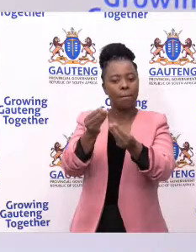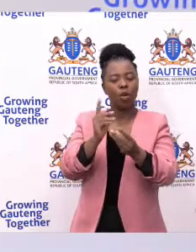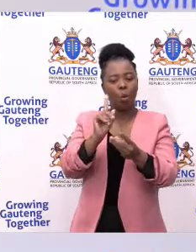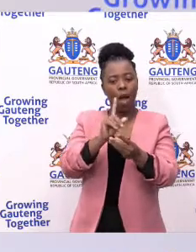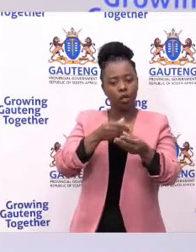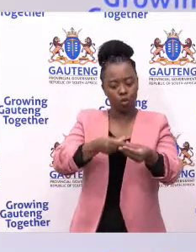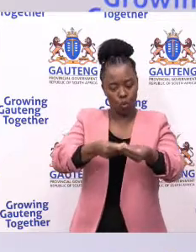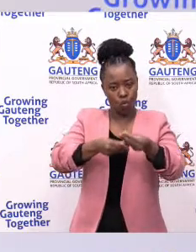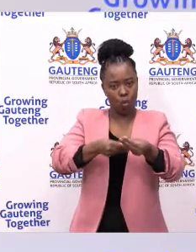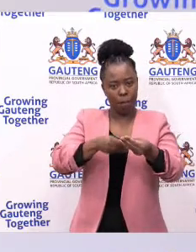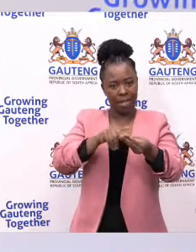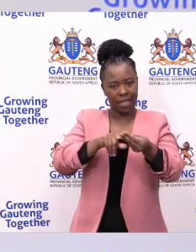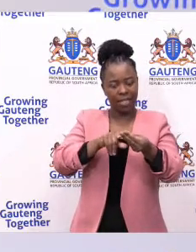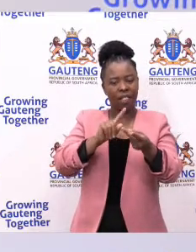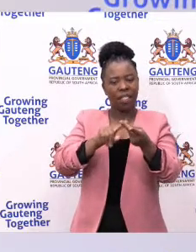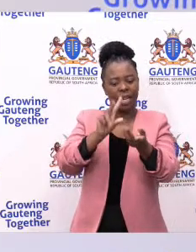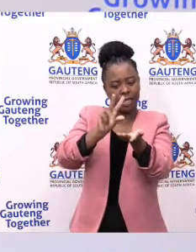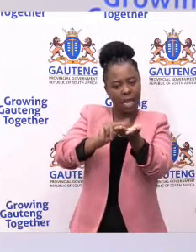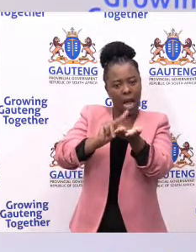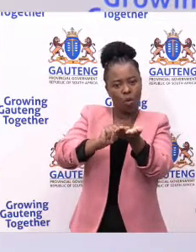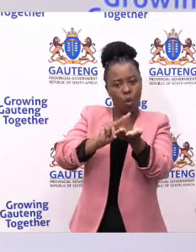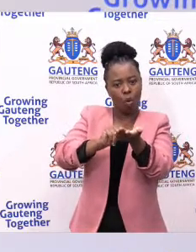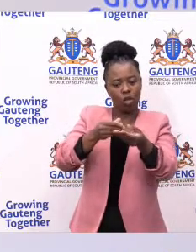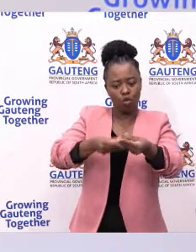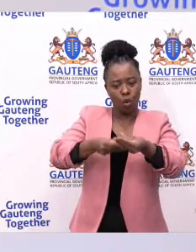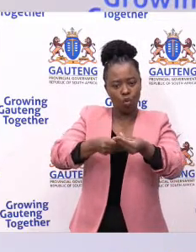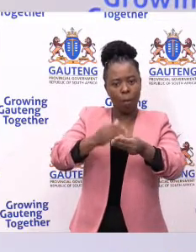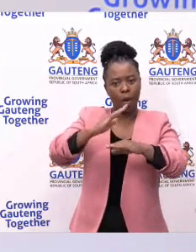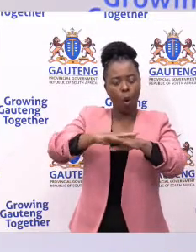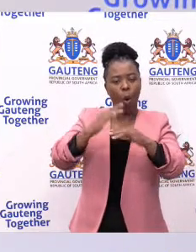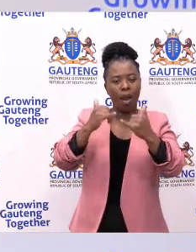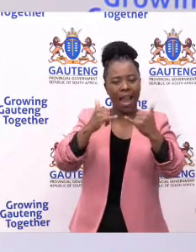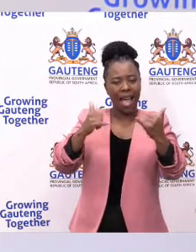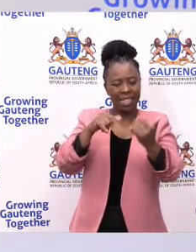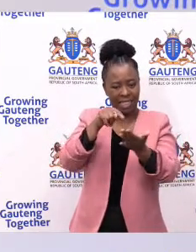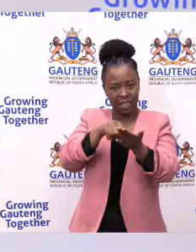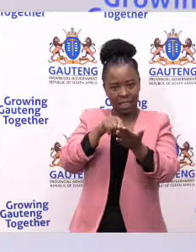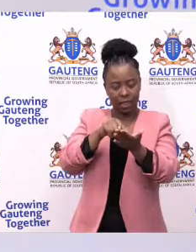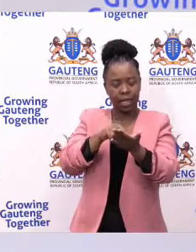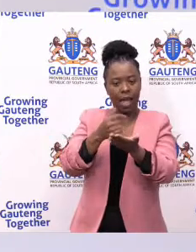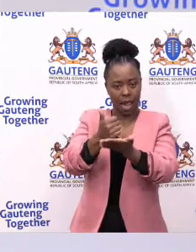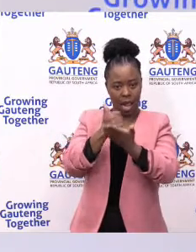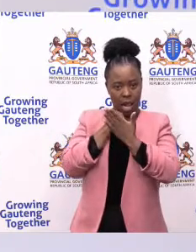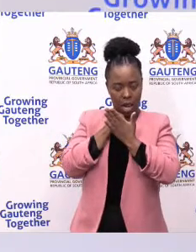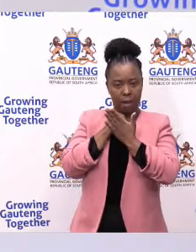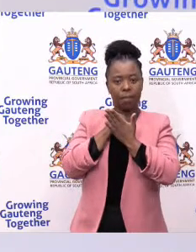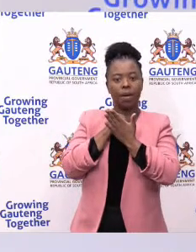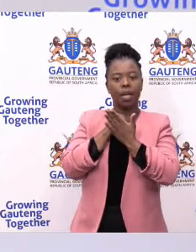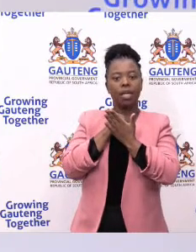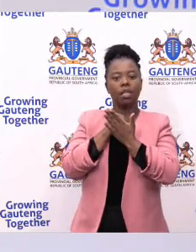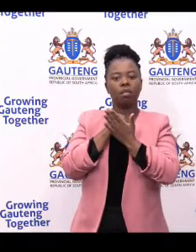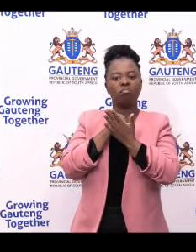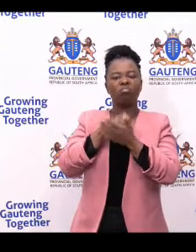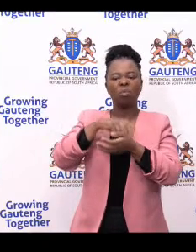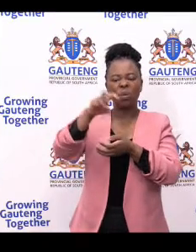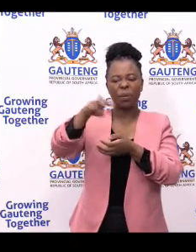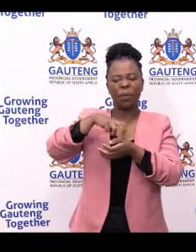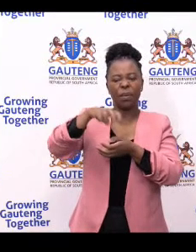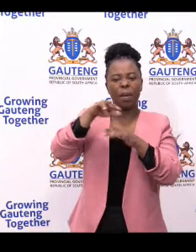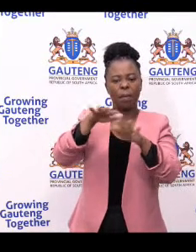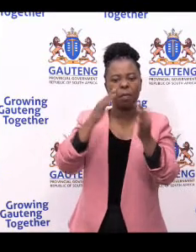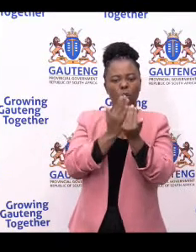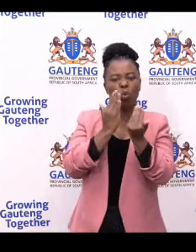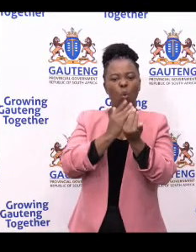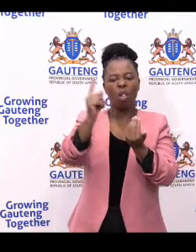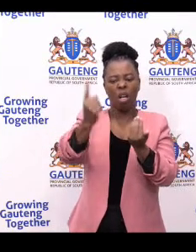documents, they can upload documents online, and therefore it has helped us to minimize the movements and traffic that we had at